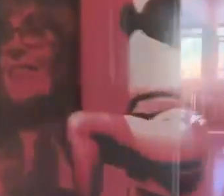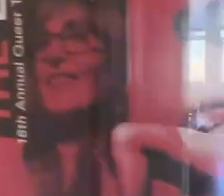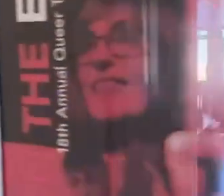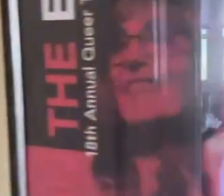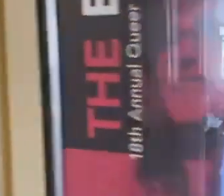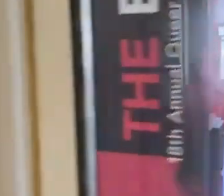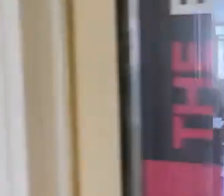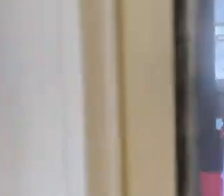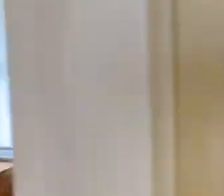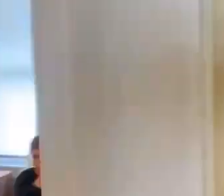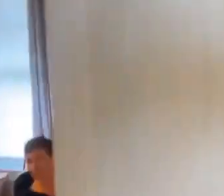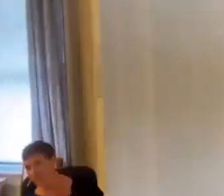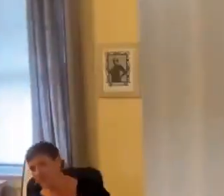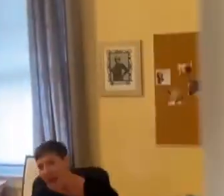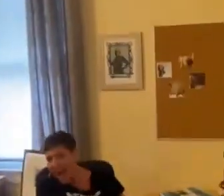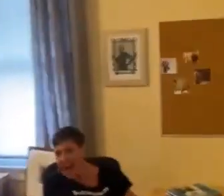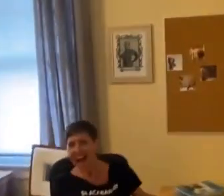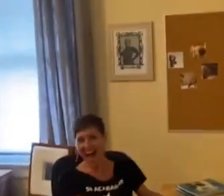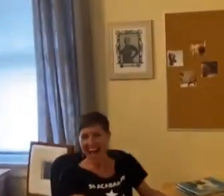Hey, you again.